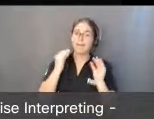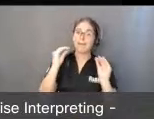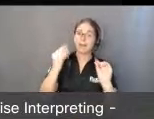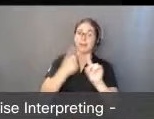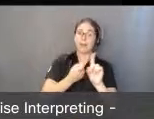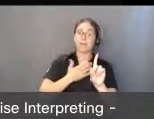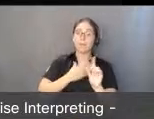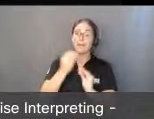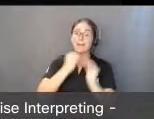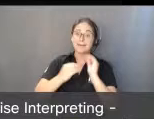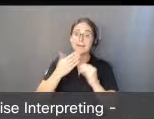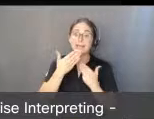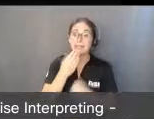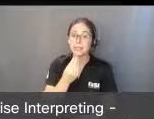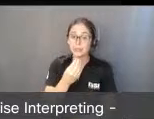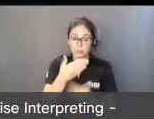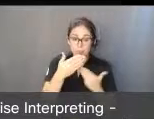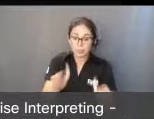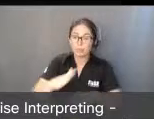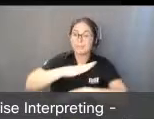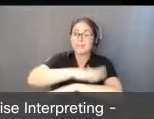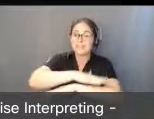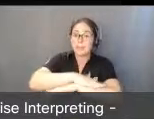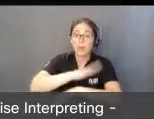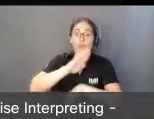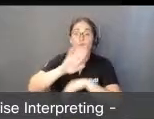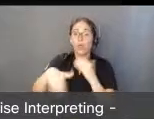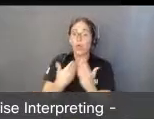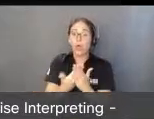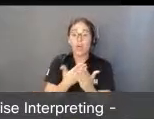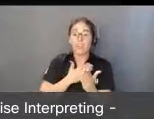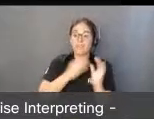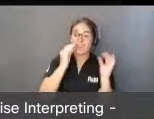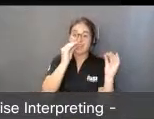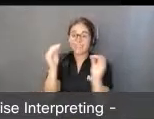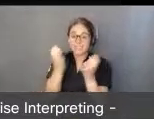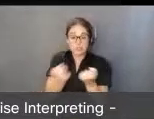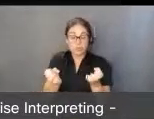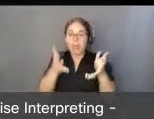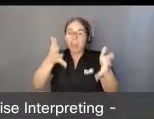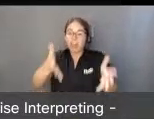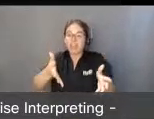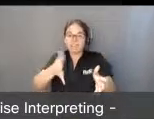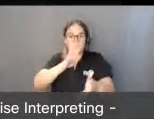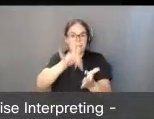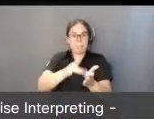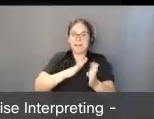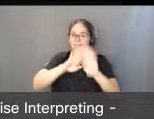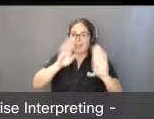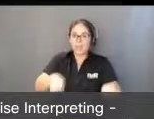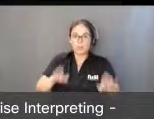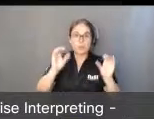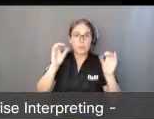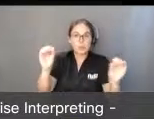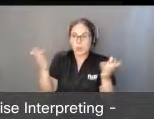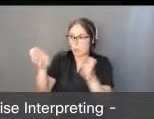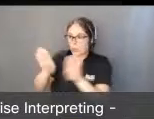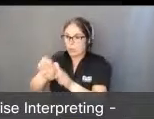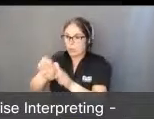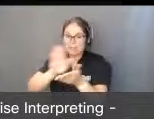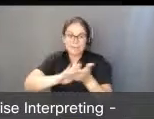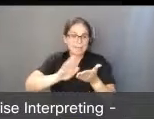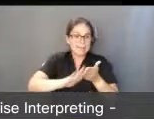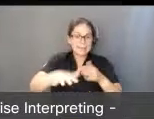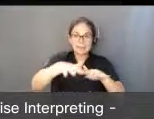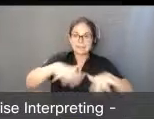to leave all the accoutrements of teaching out in the middle of my house. There was no classroom door to close, no tidying up of my workspace, no desk to